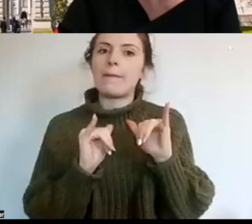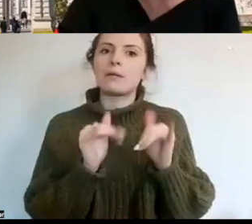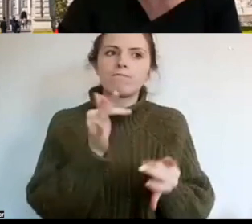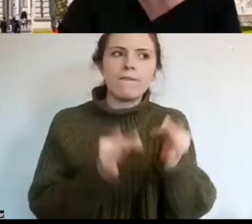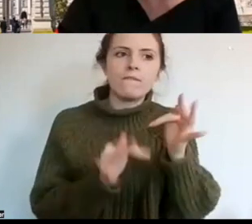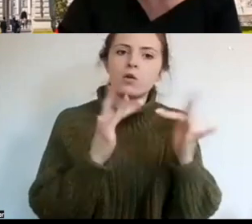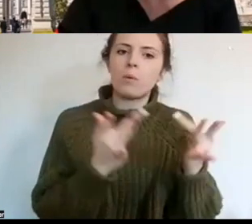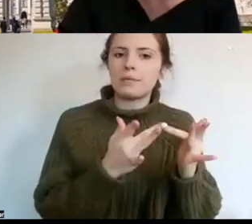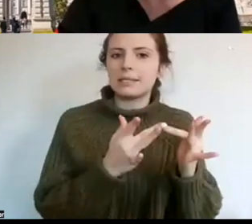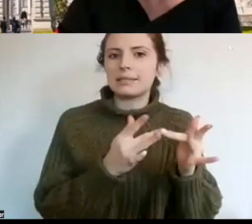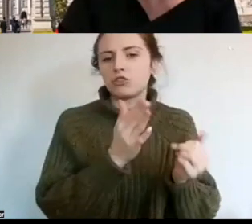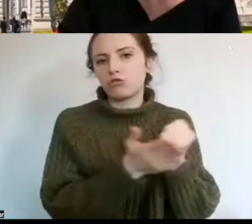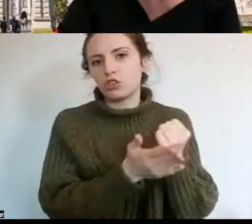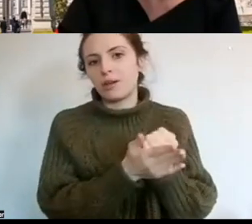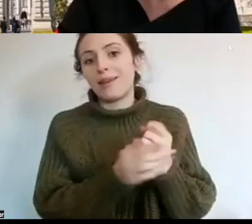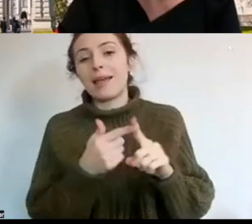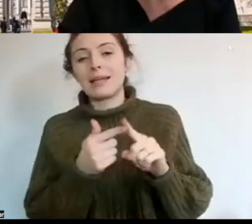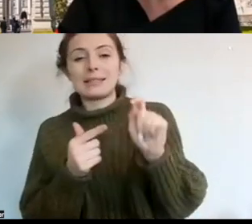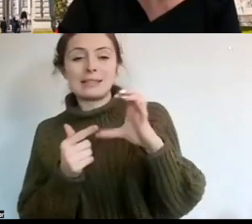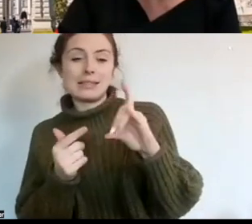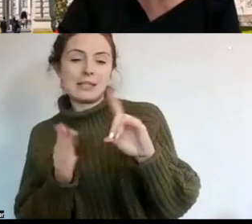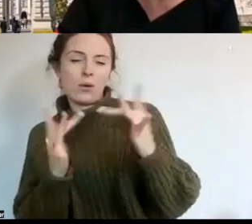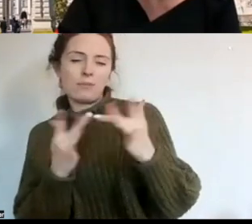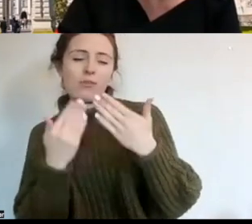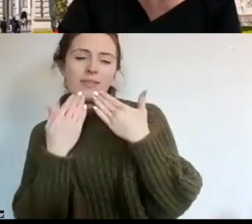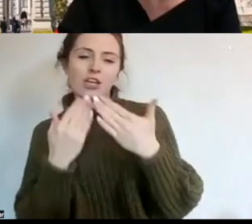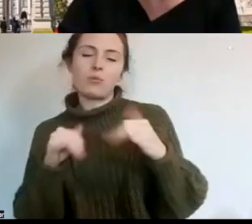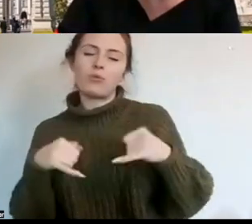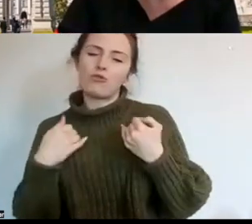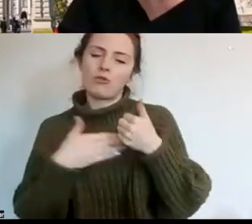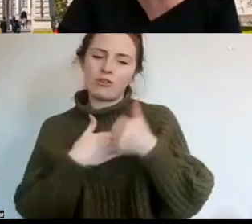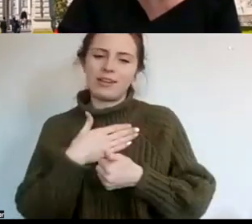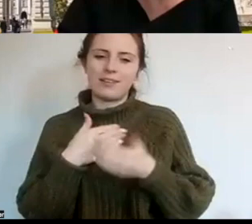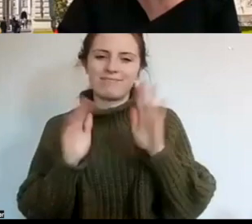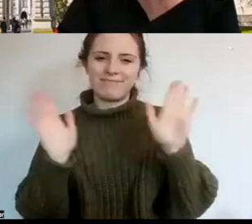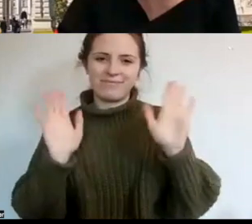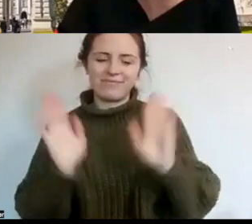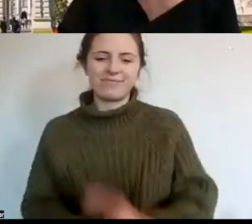and on the Trinity website as well. So thank you very much, and enjoy the rest of your day. Bye. Mm-hmm.